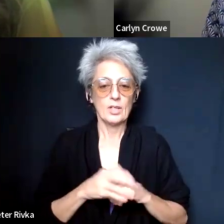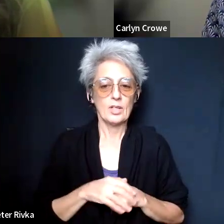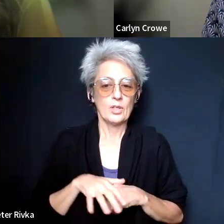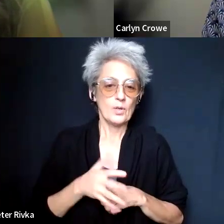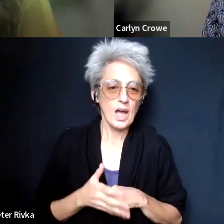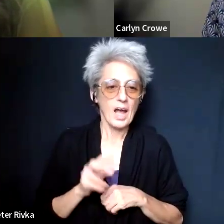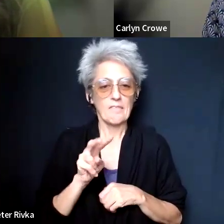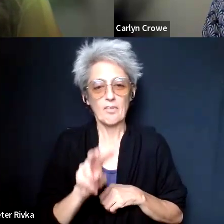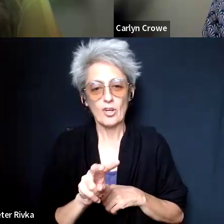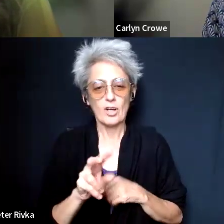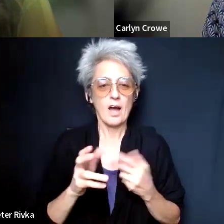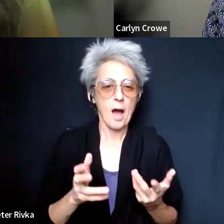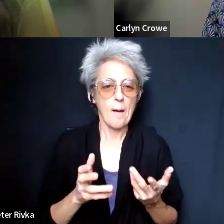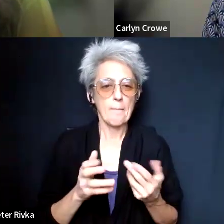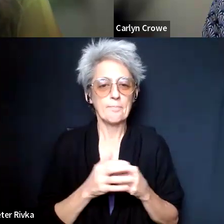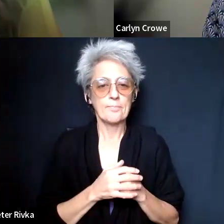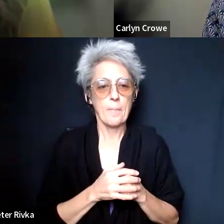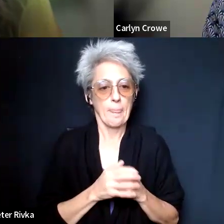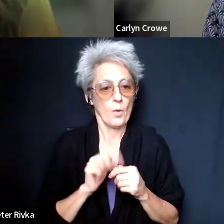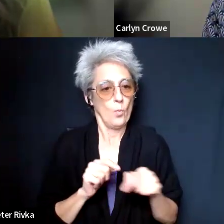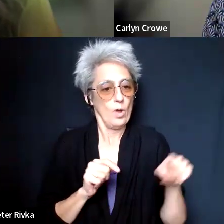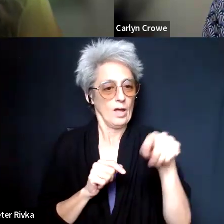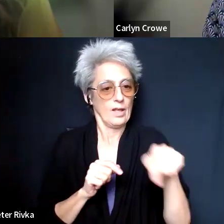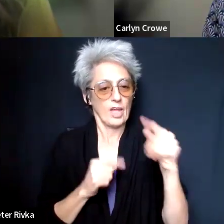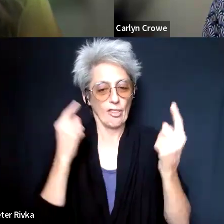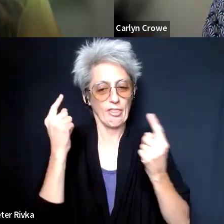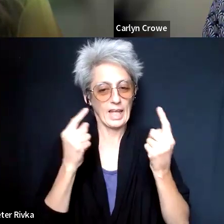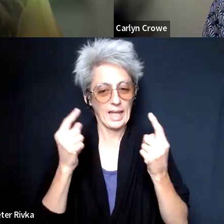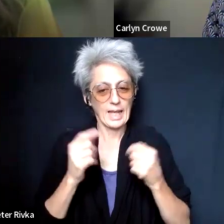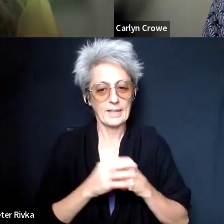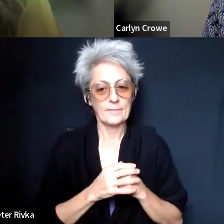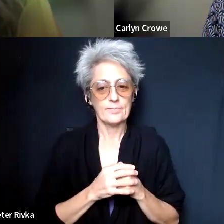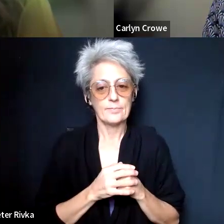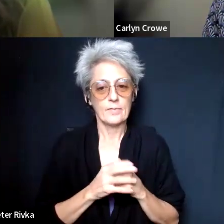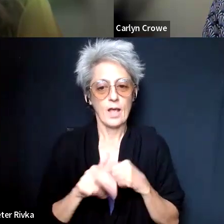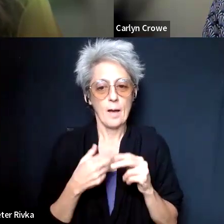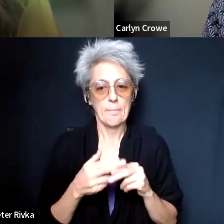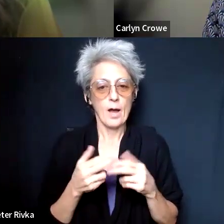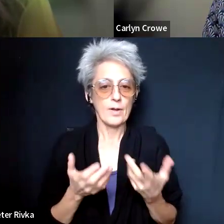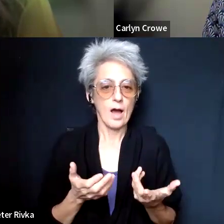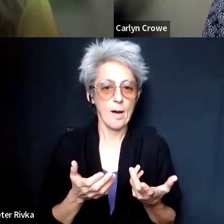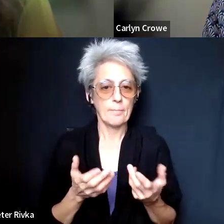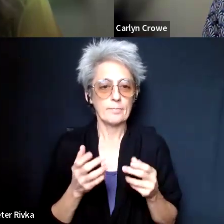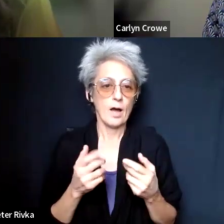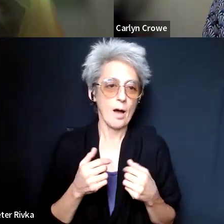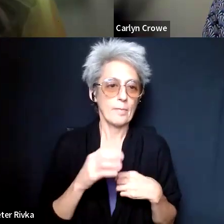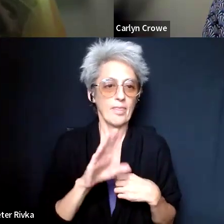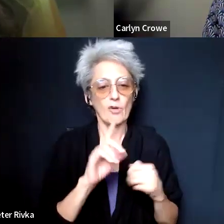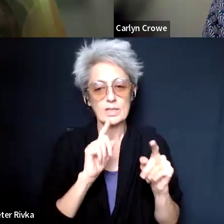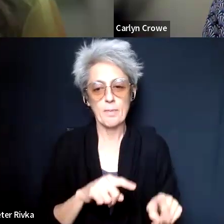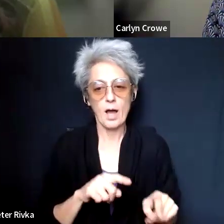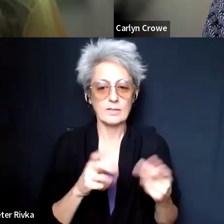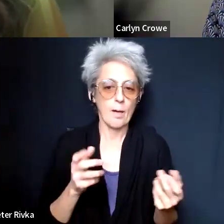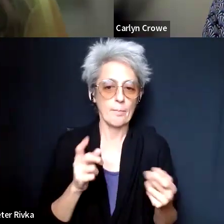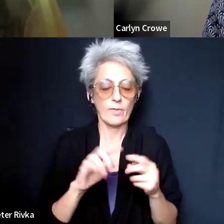at what those candidates are thinking when it comes to what their response would be to that issue. So I